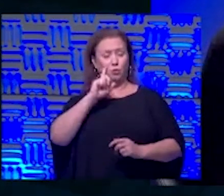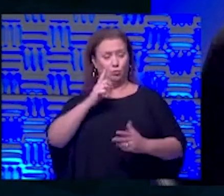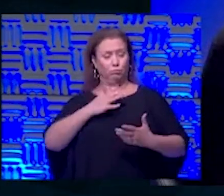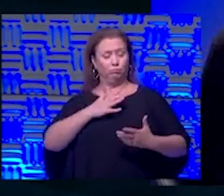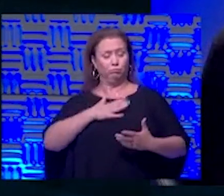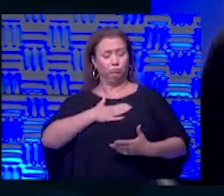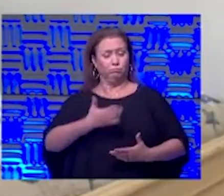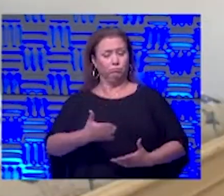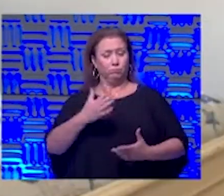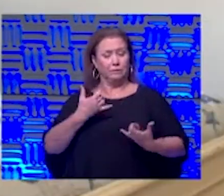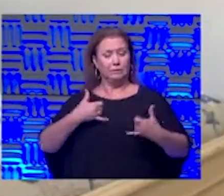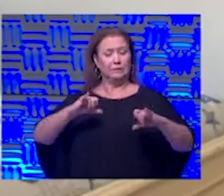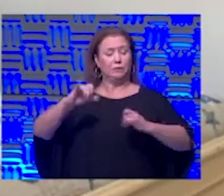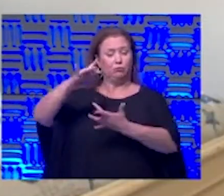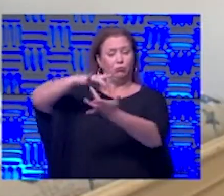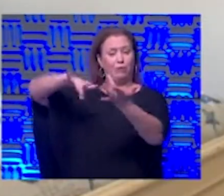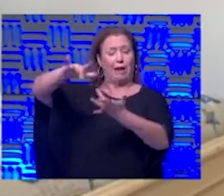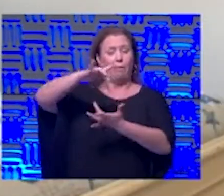on?